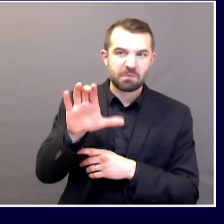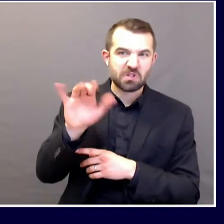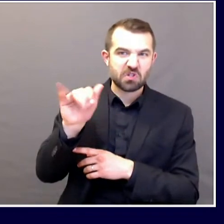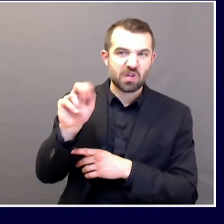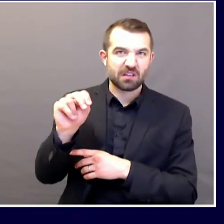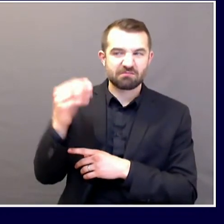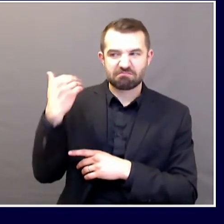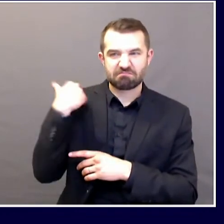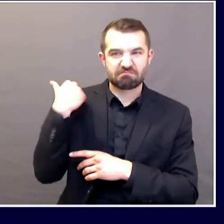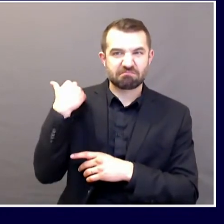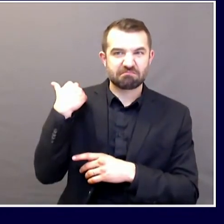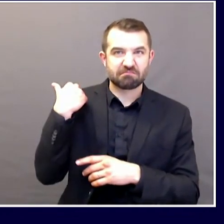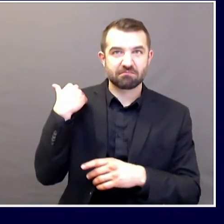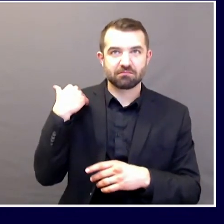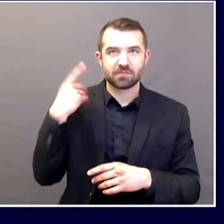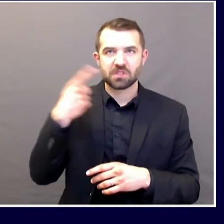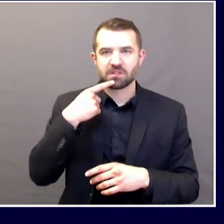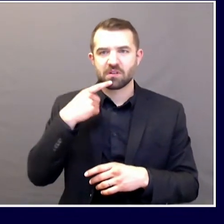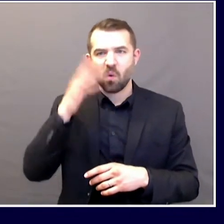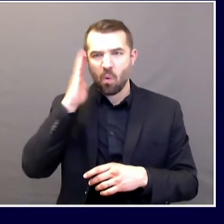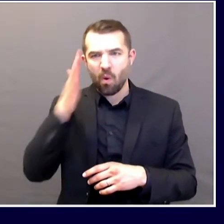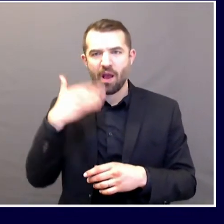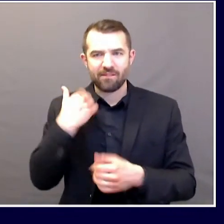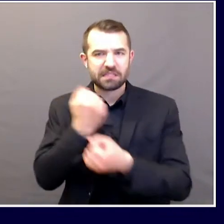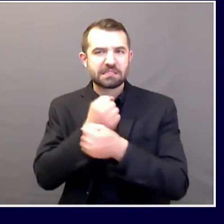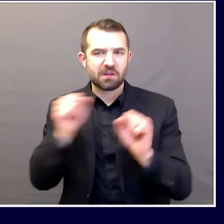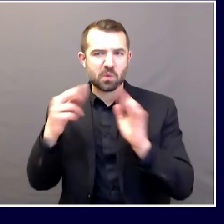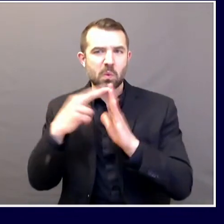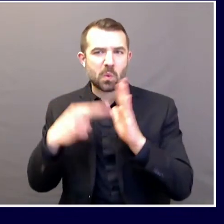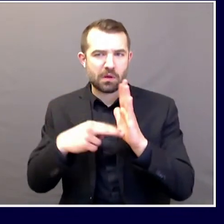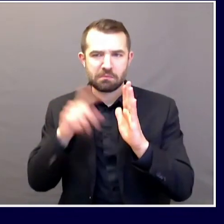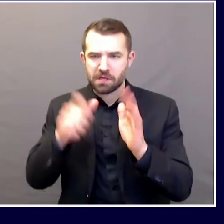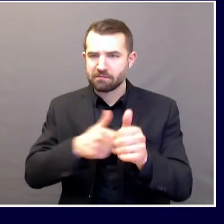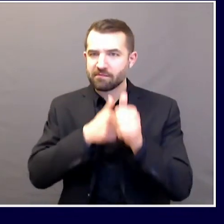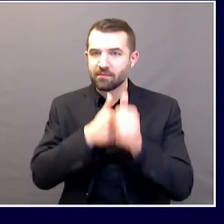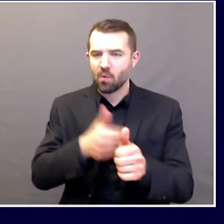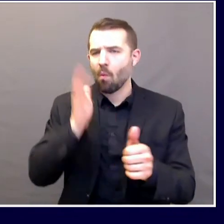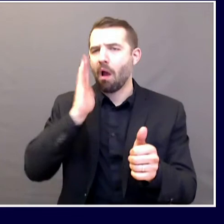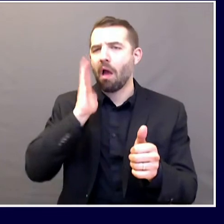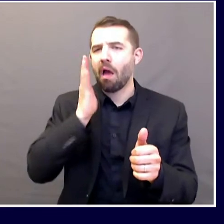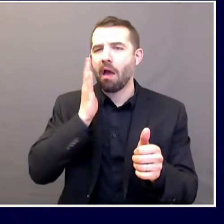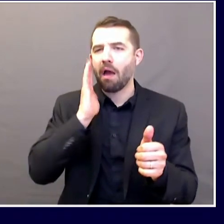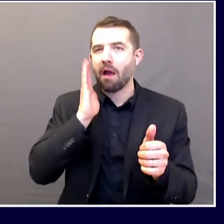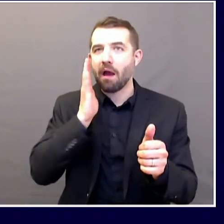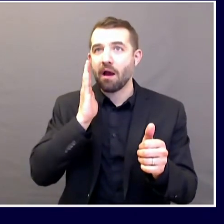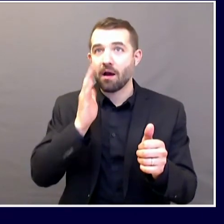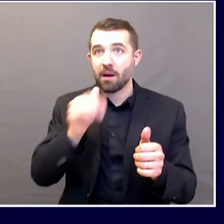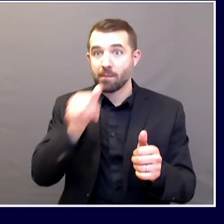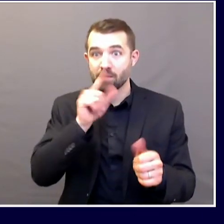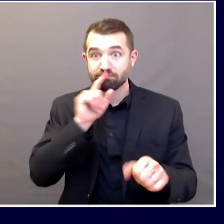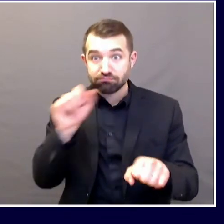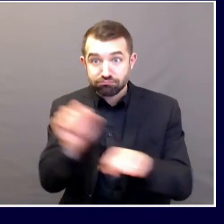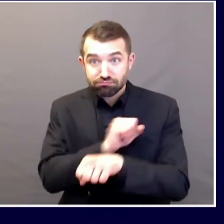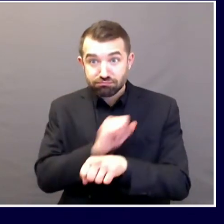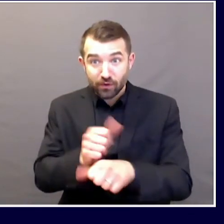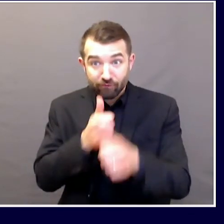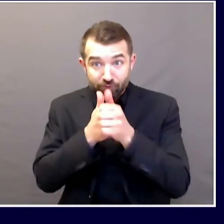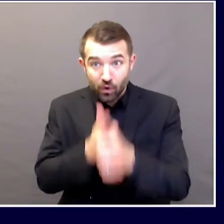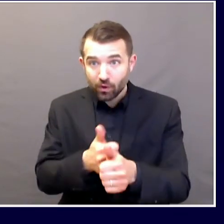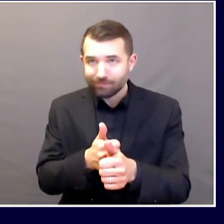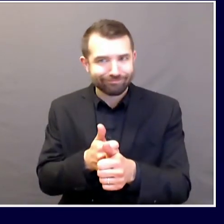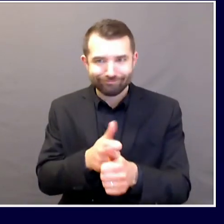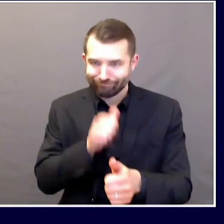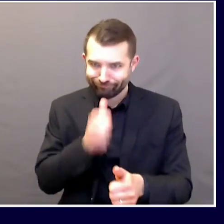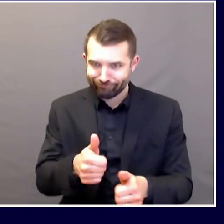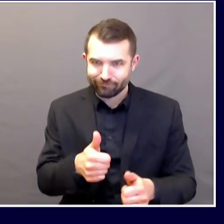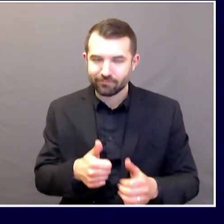in place and they haven't been enforced. Is the state planning to be more proactive about enforcing that so we don't have the same outcome that they've